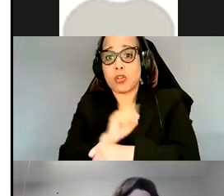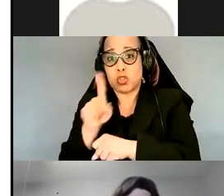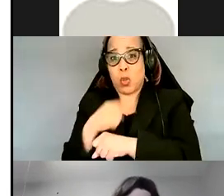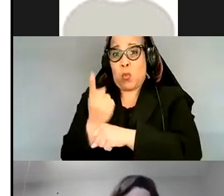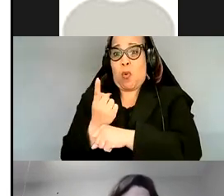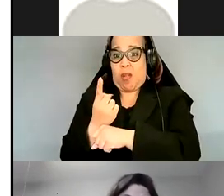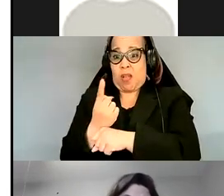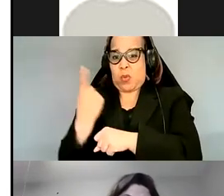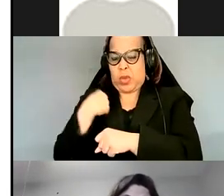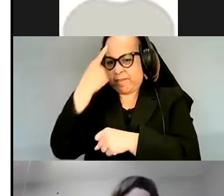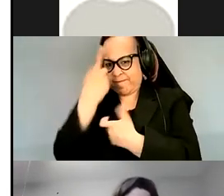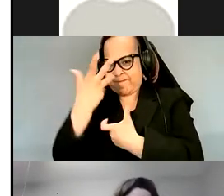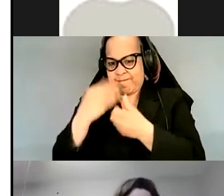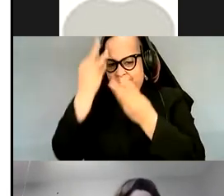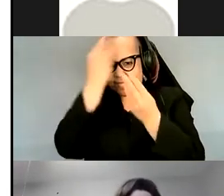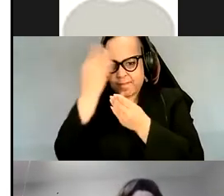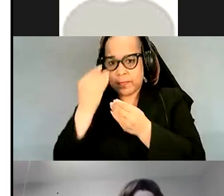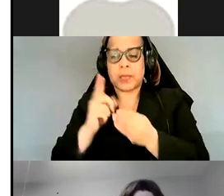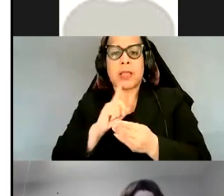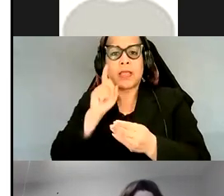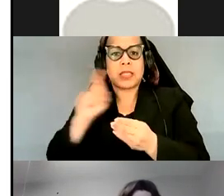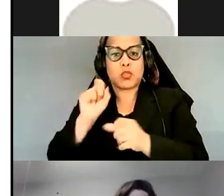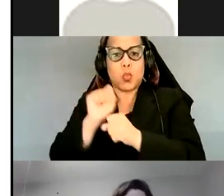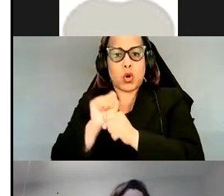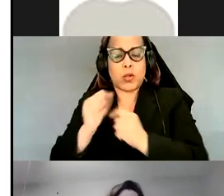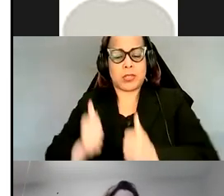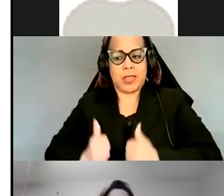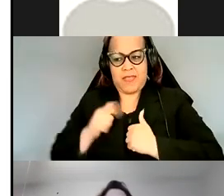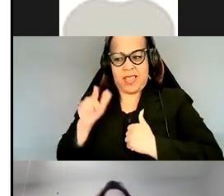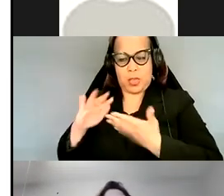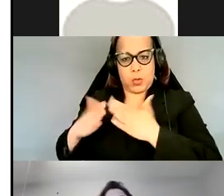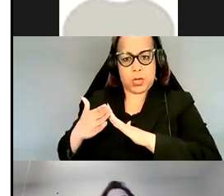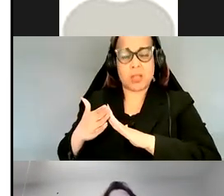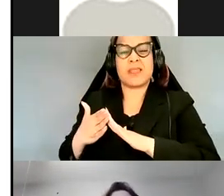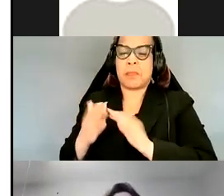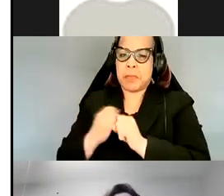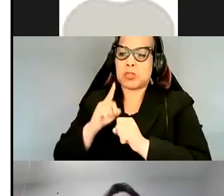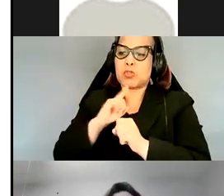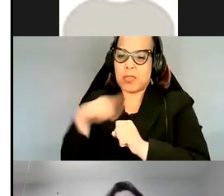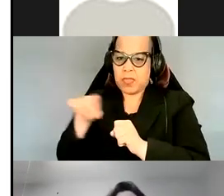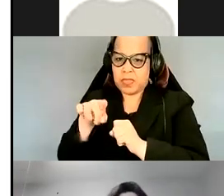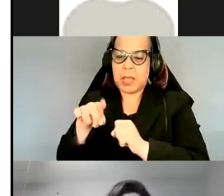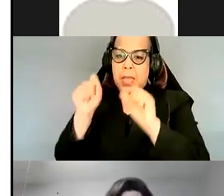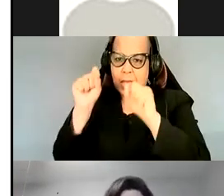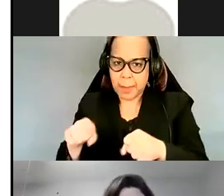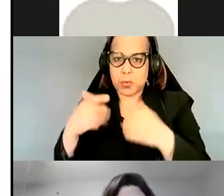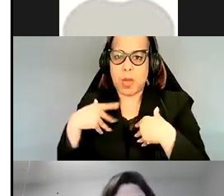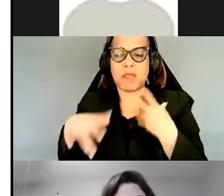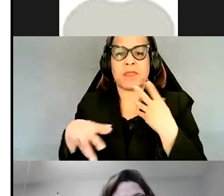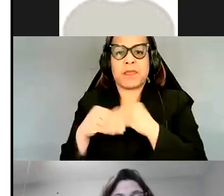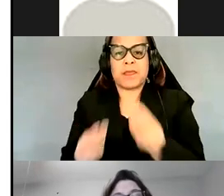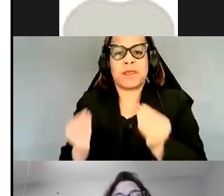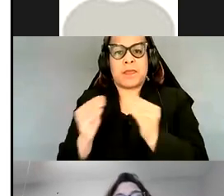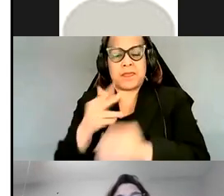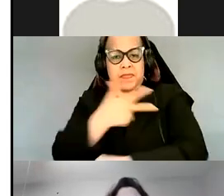taken into account here was the number of essential workers living in these communities. We wanted to make sure that they would be able to get additional vaccine